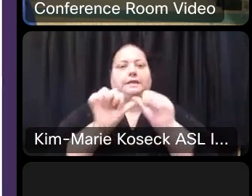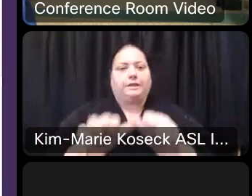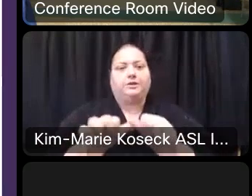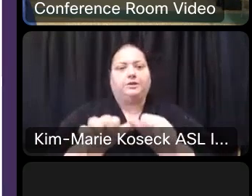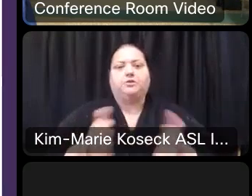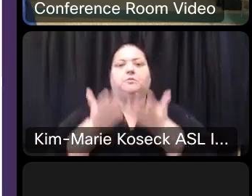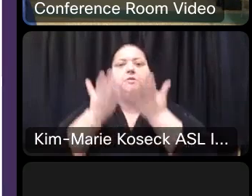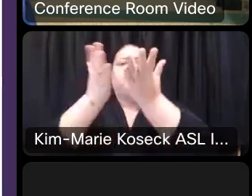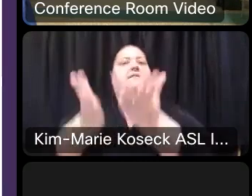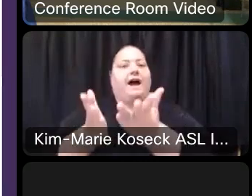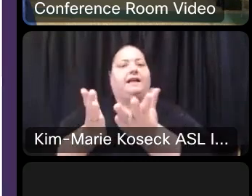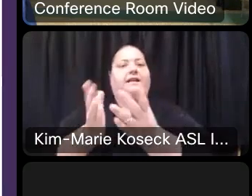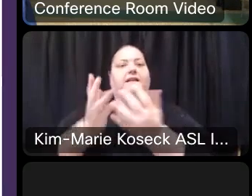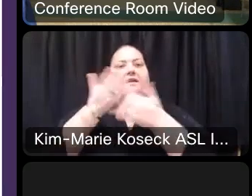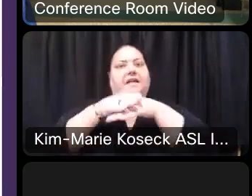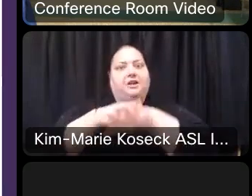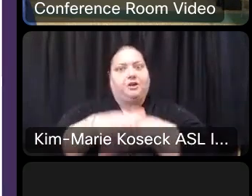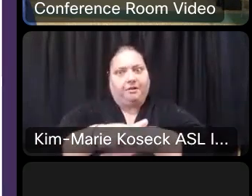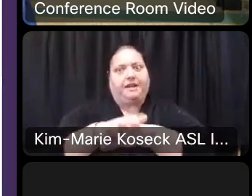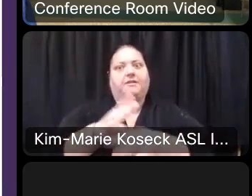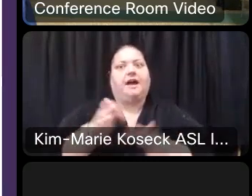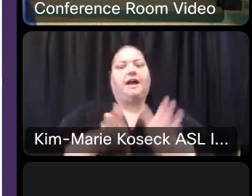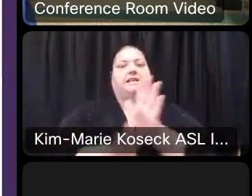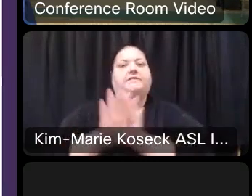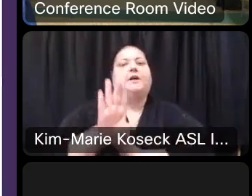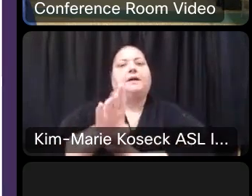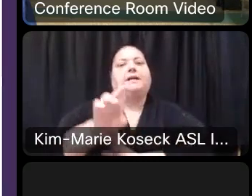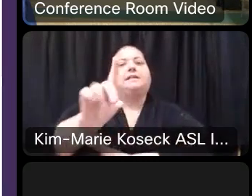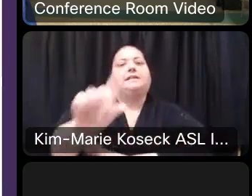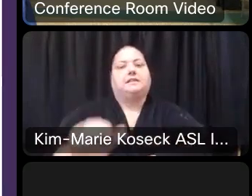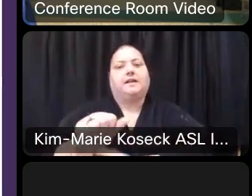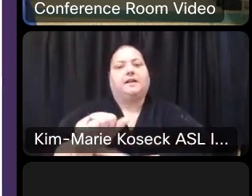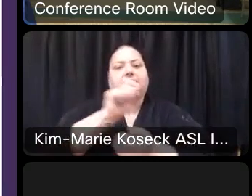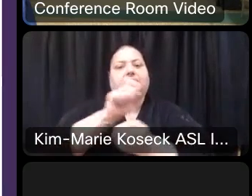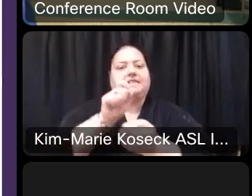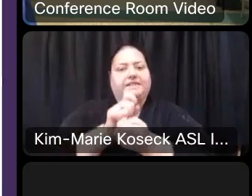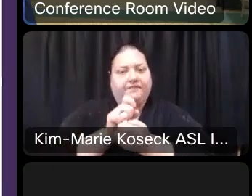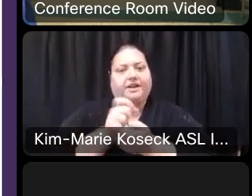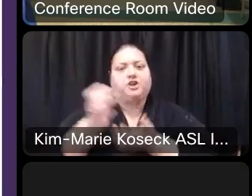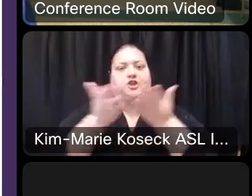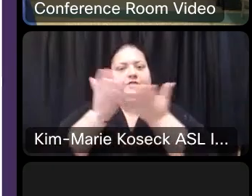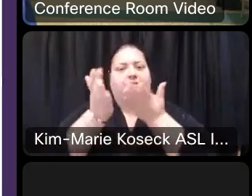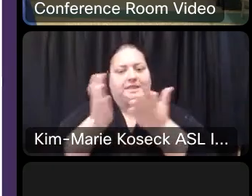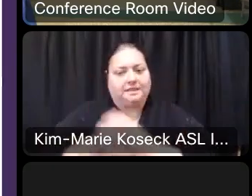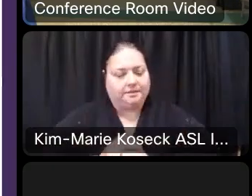able to provide integrated developmental disability specific services.